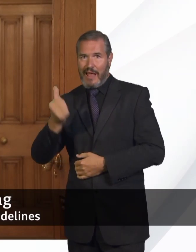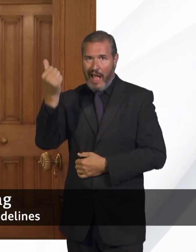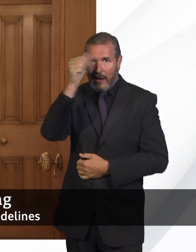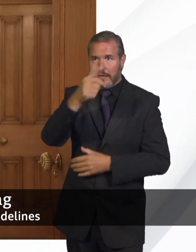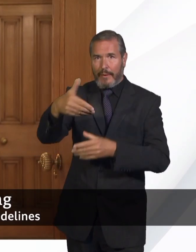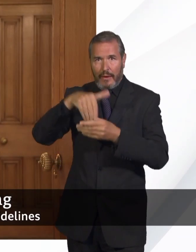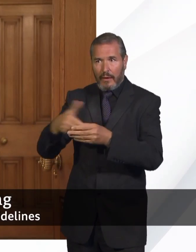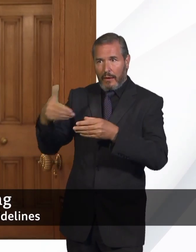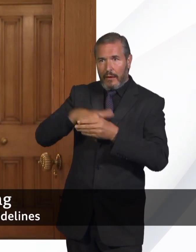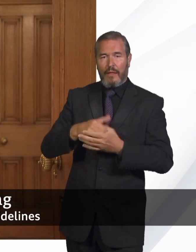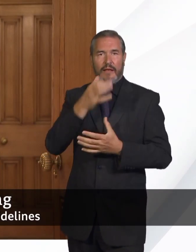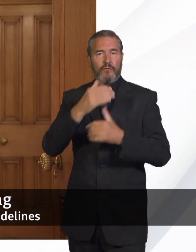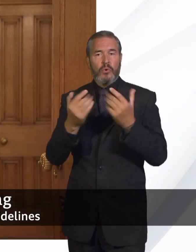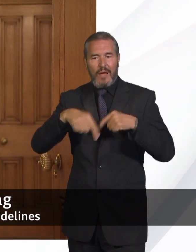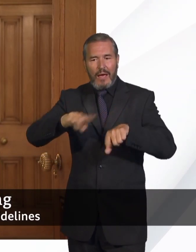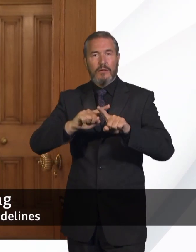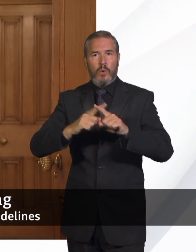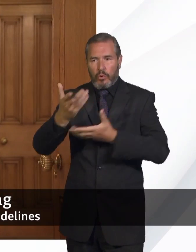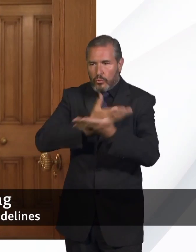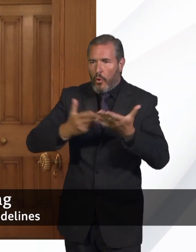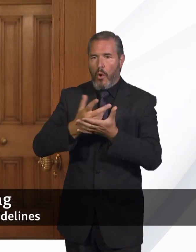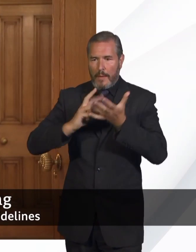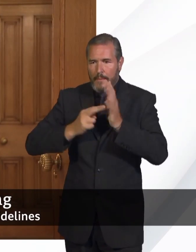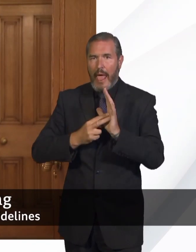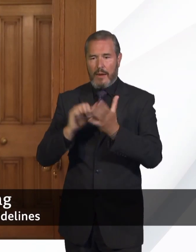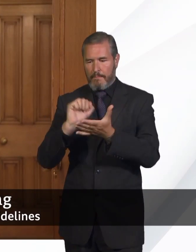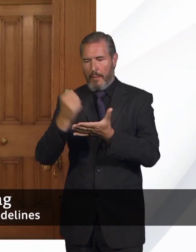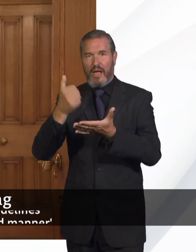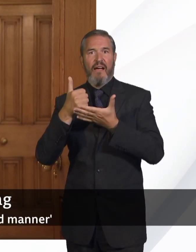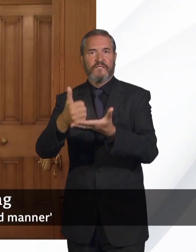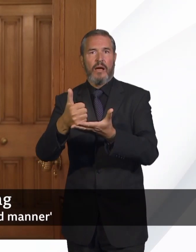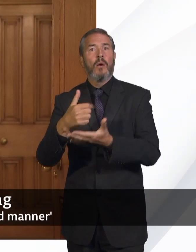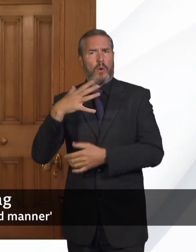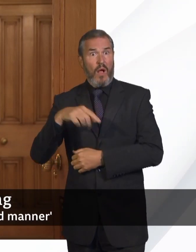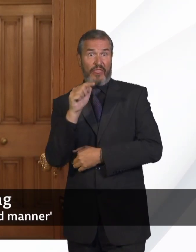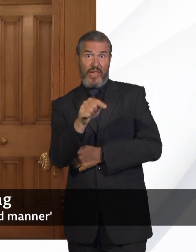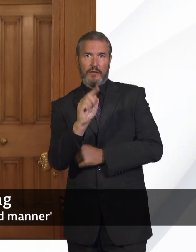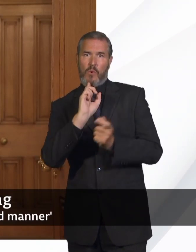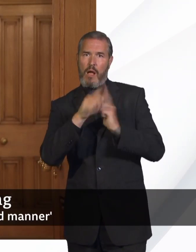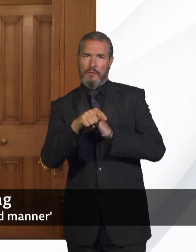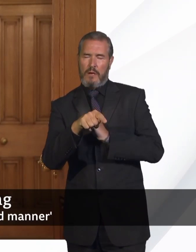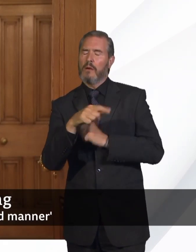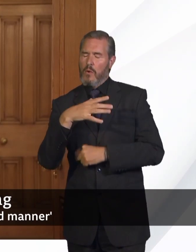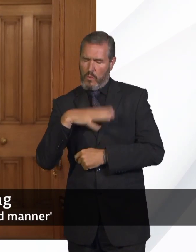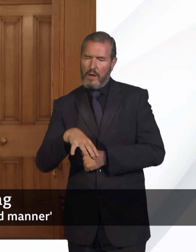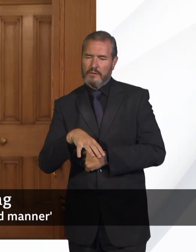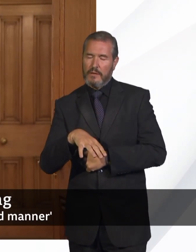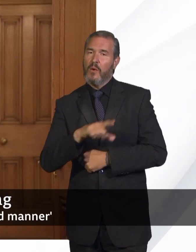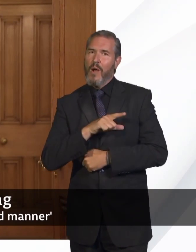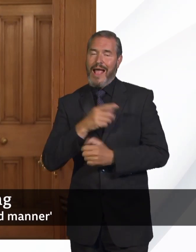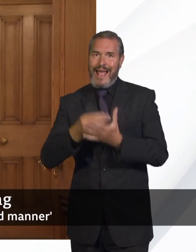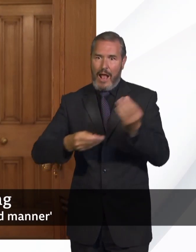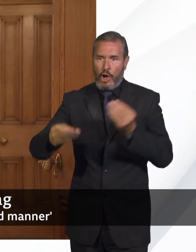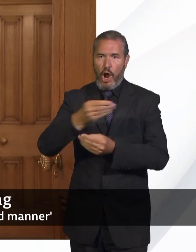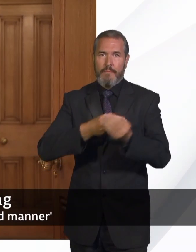academics over the next few days, over the next few weeks, and we want to get precisely those answers because we do want a dynamic